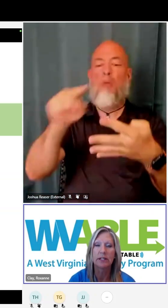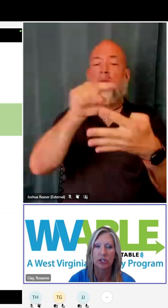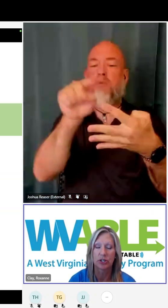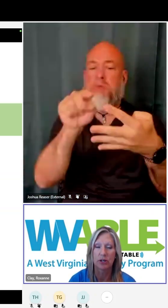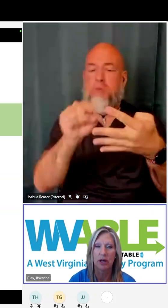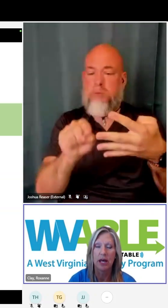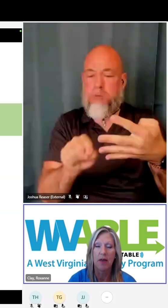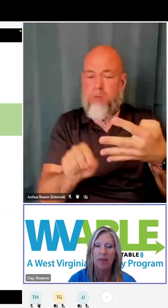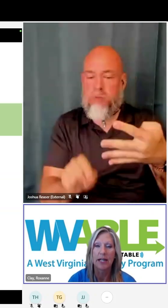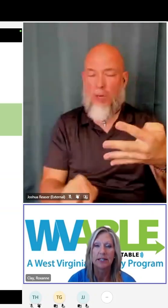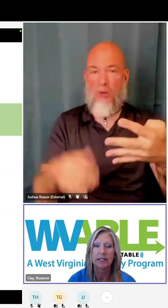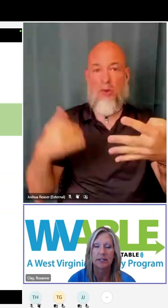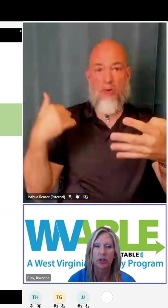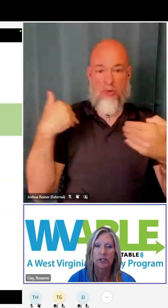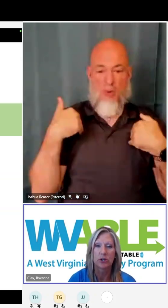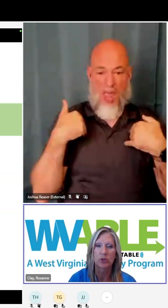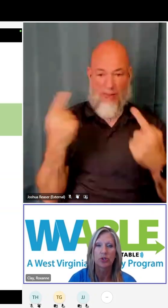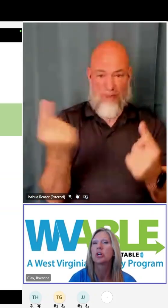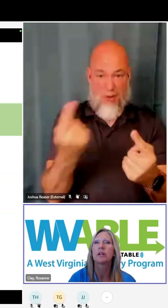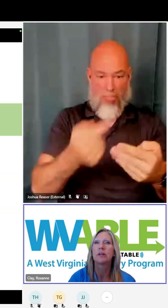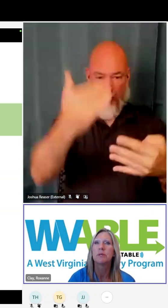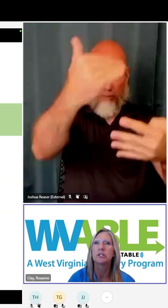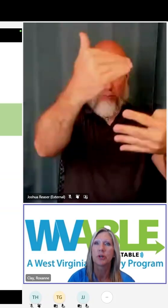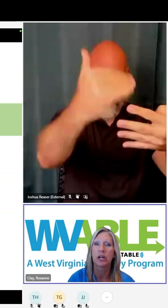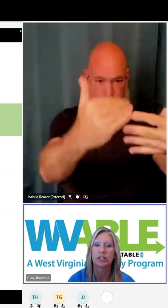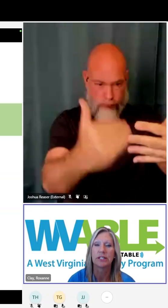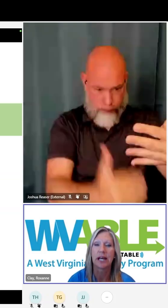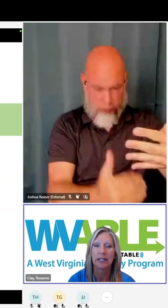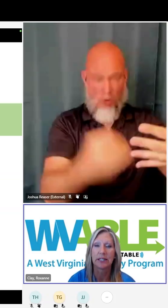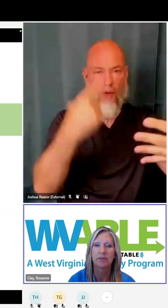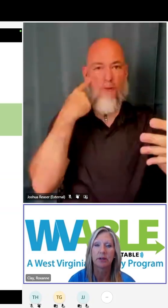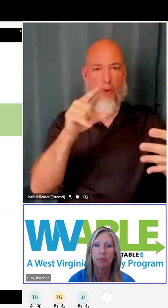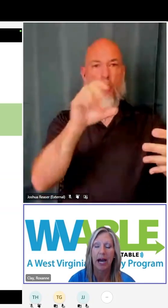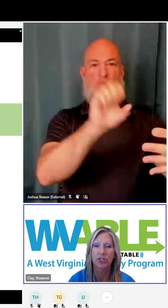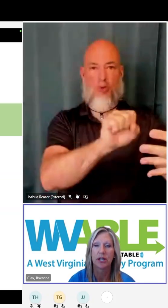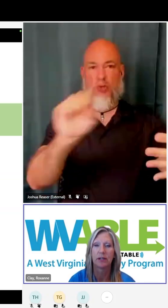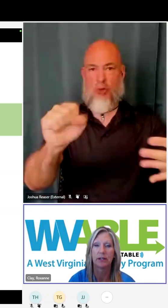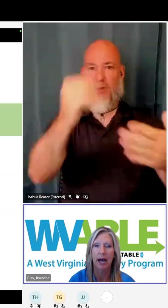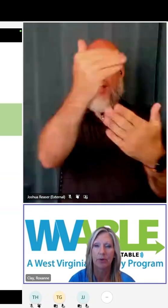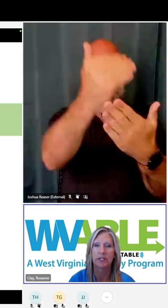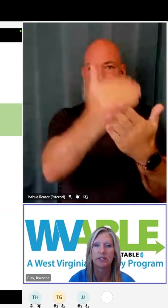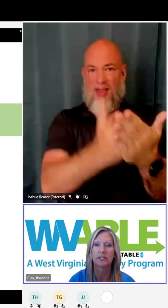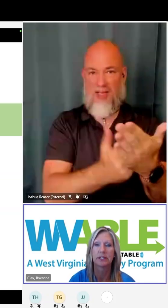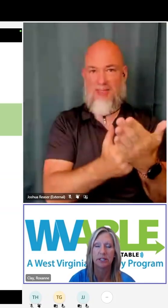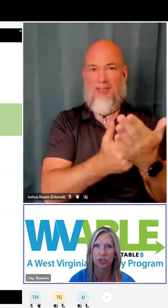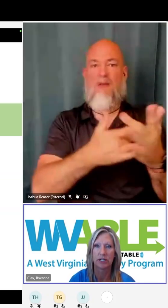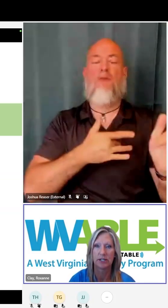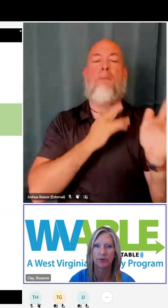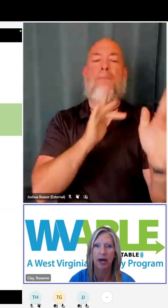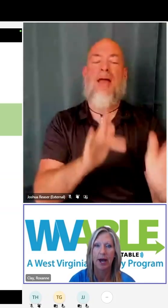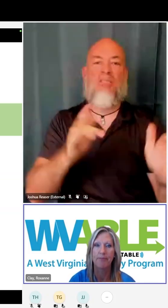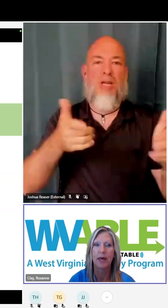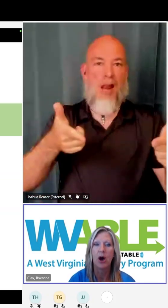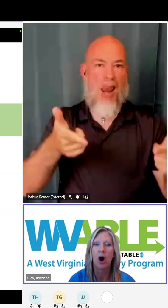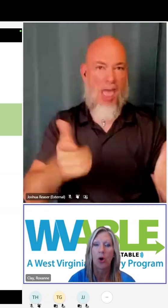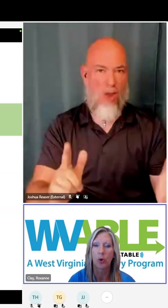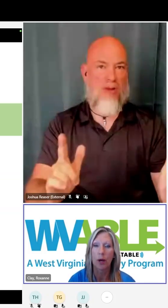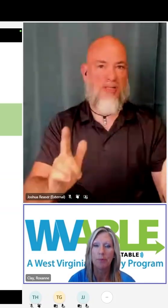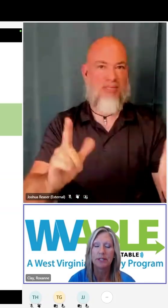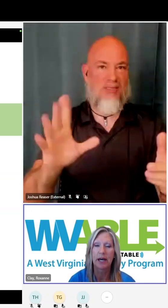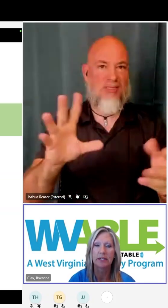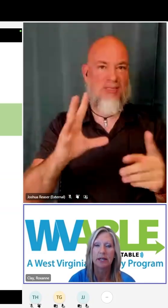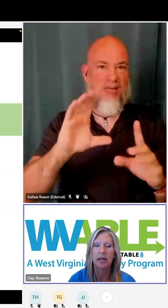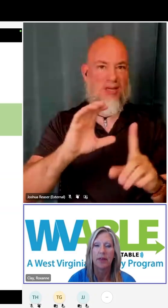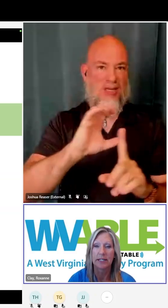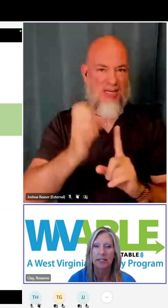you have a condition that is listed on Social Security Administration's list of compassionate allowances conditions, okay? On